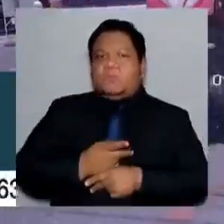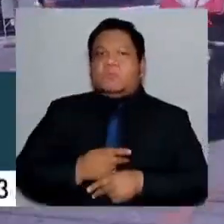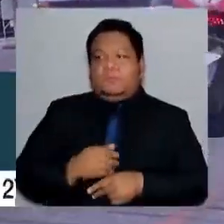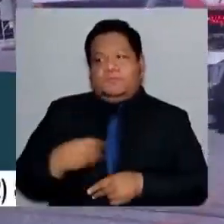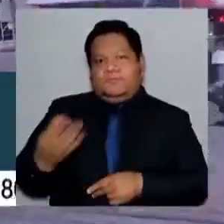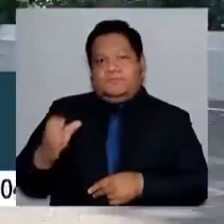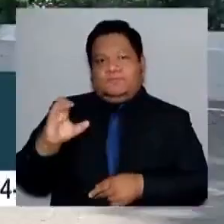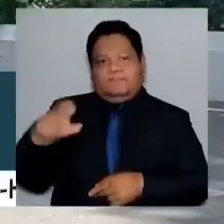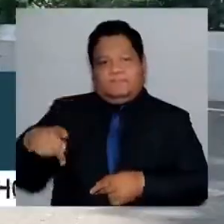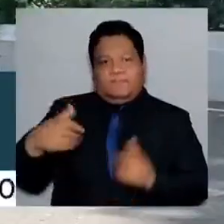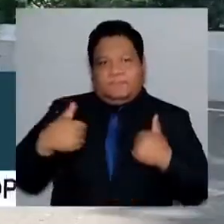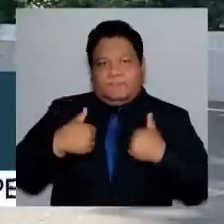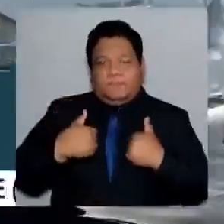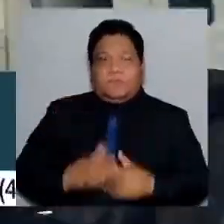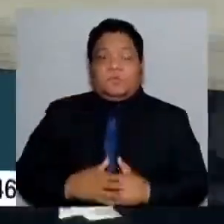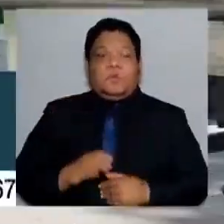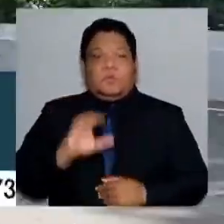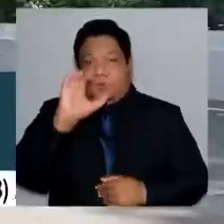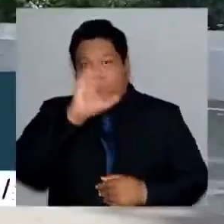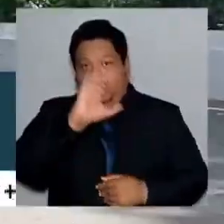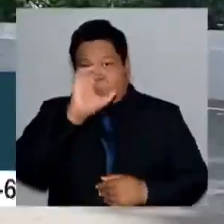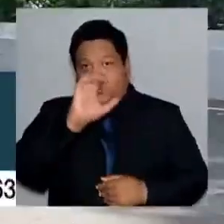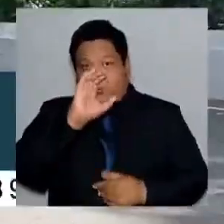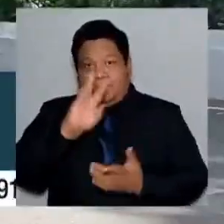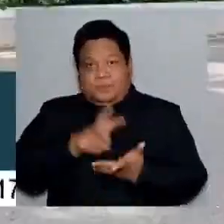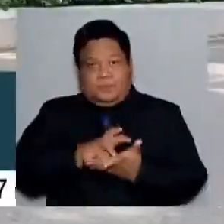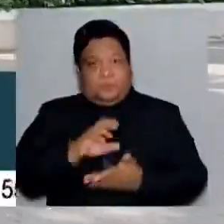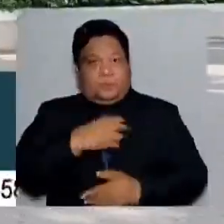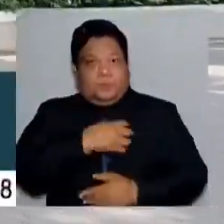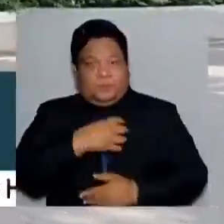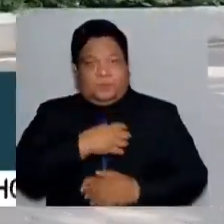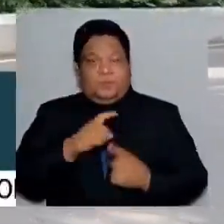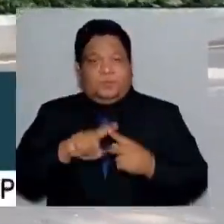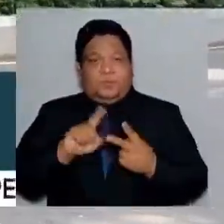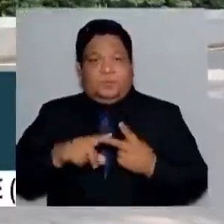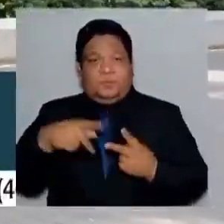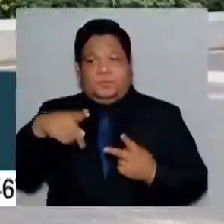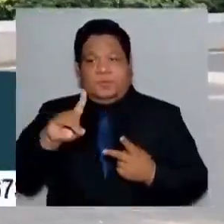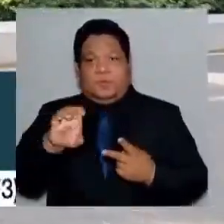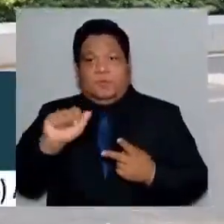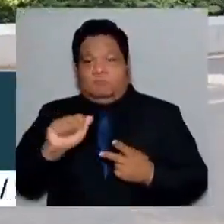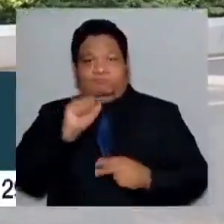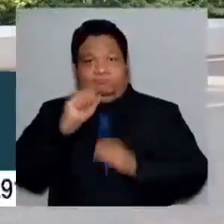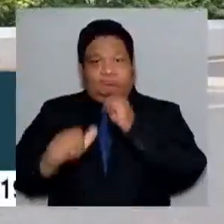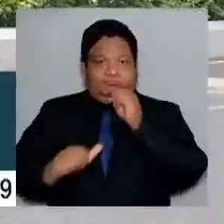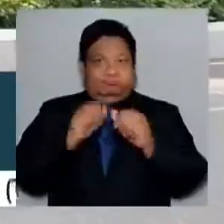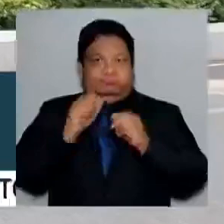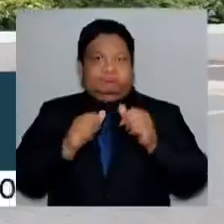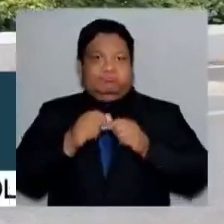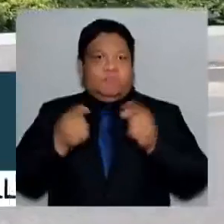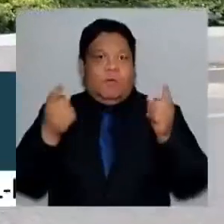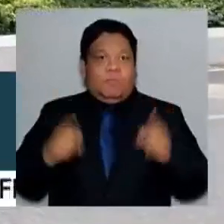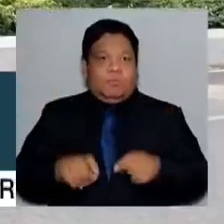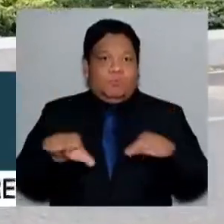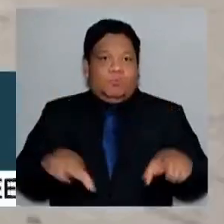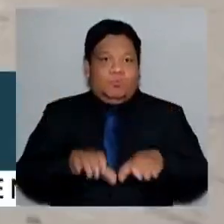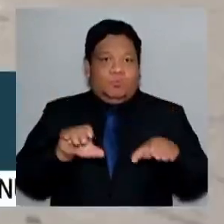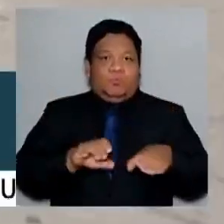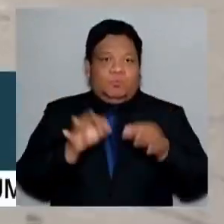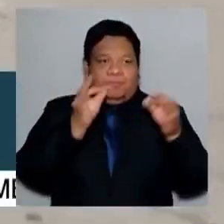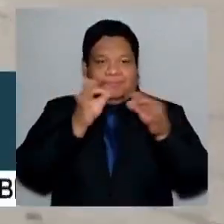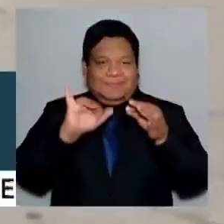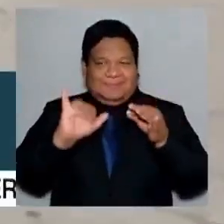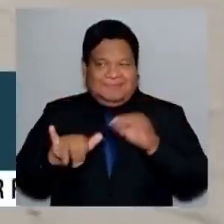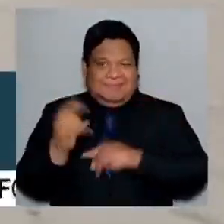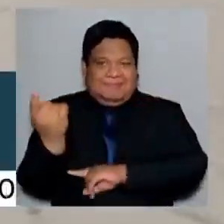the Cebu City Police Office and the Philippine Drug Enforcement Agency denied that there was a drug operation on the day of the incident,